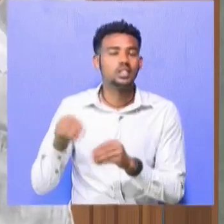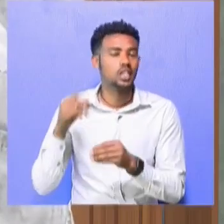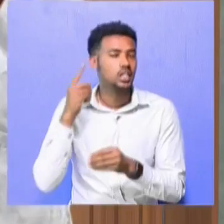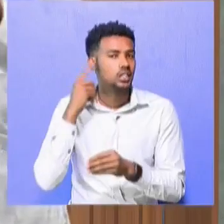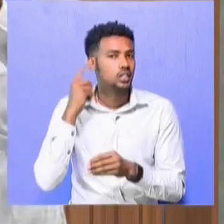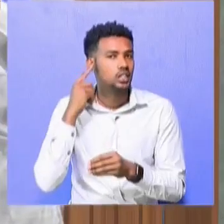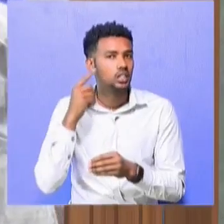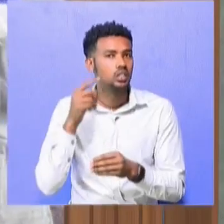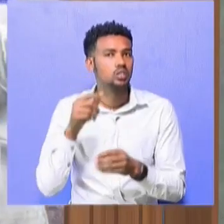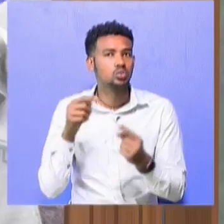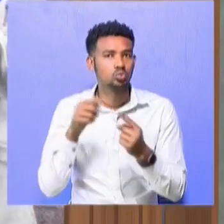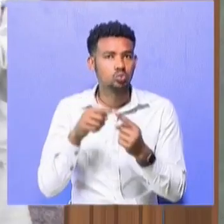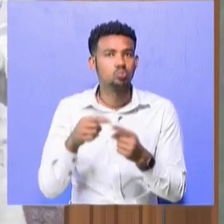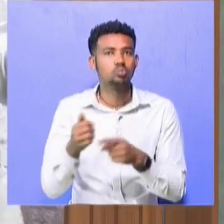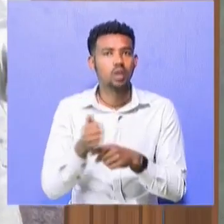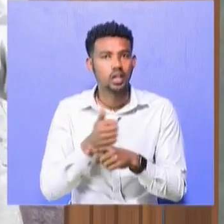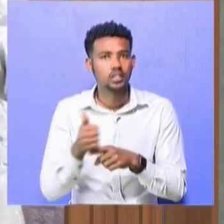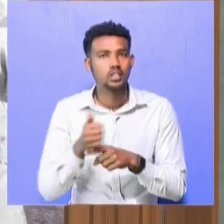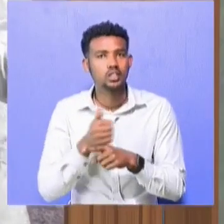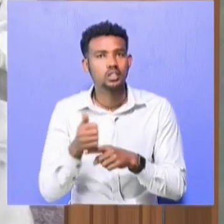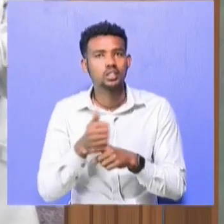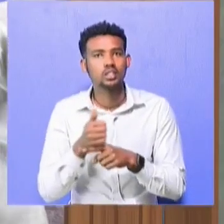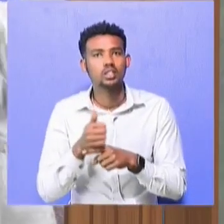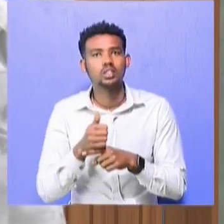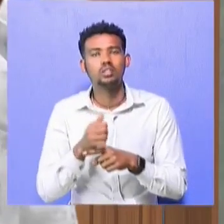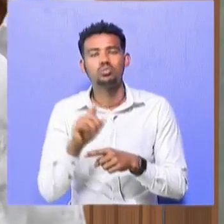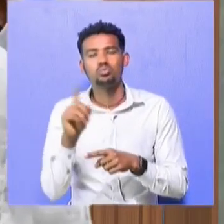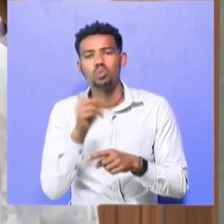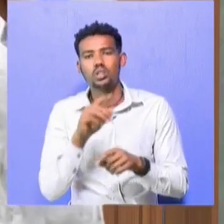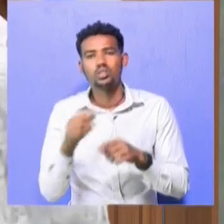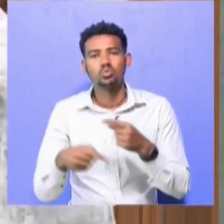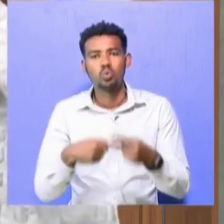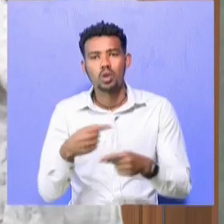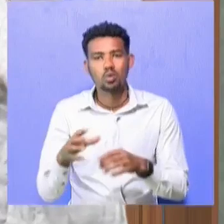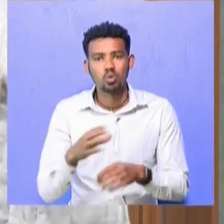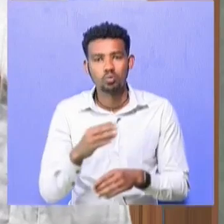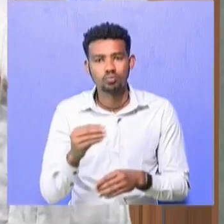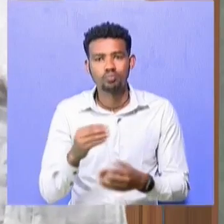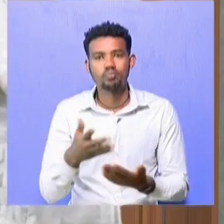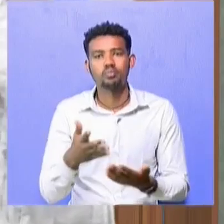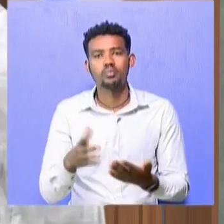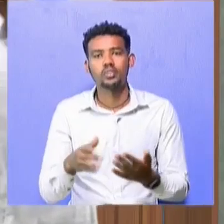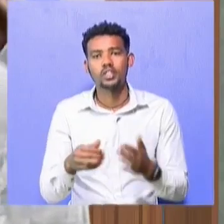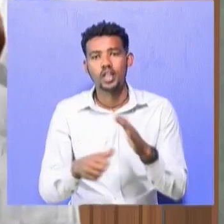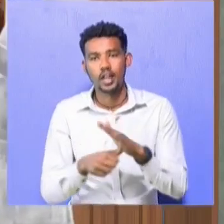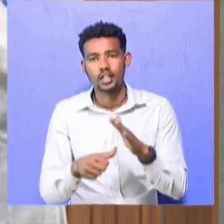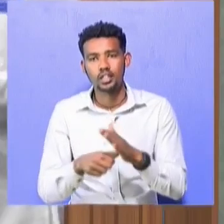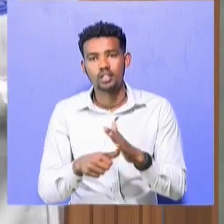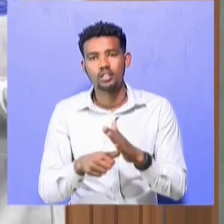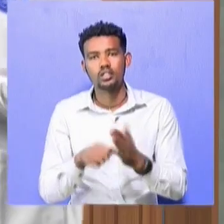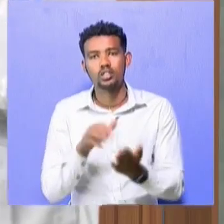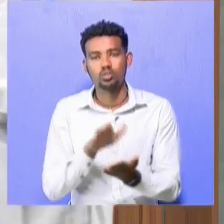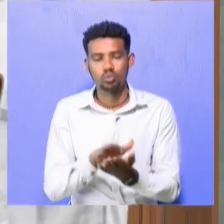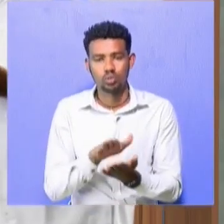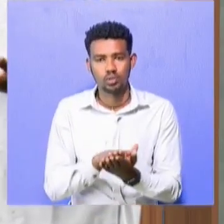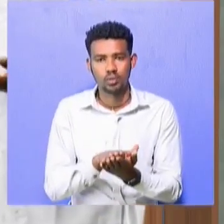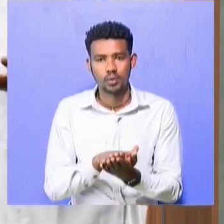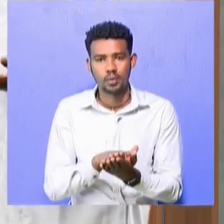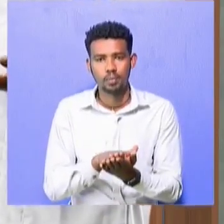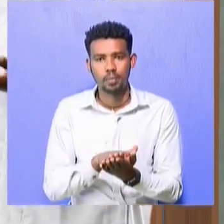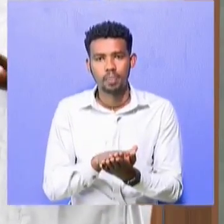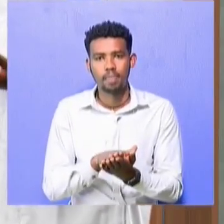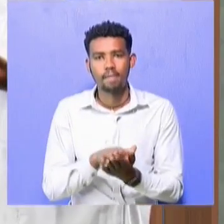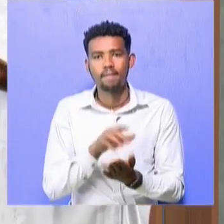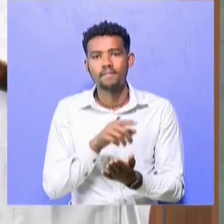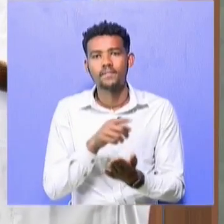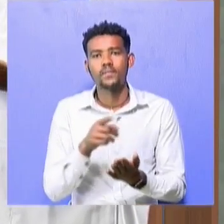and practice what is going on or what is told by the directors of the school. And what they